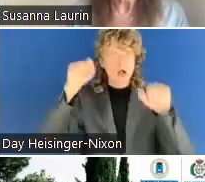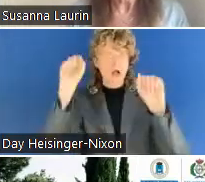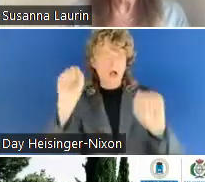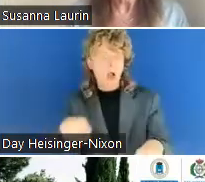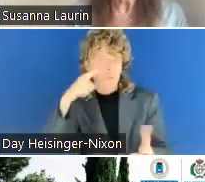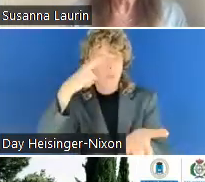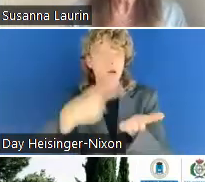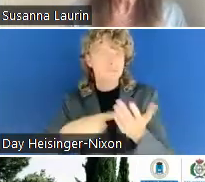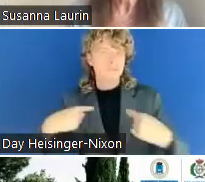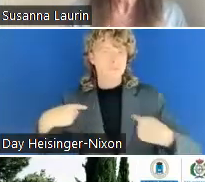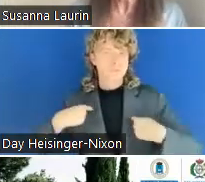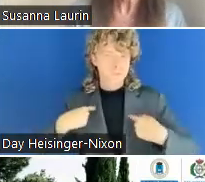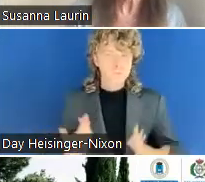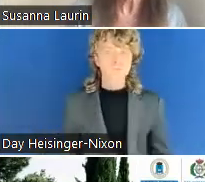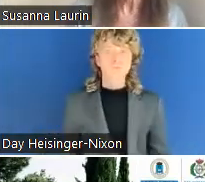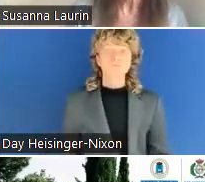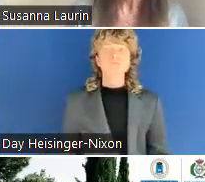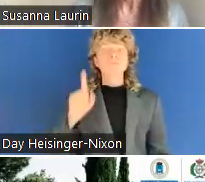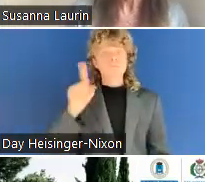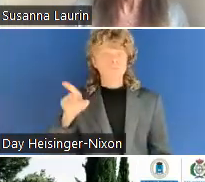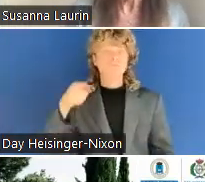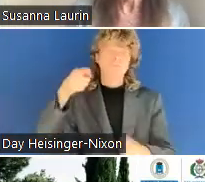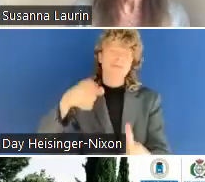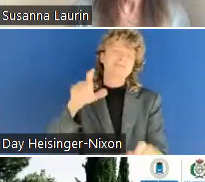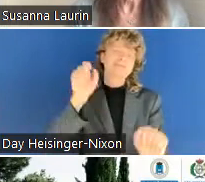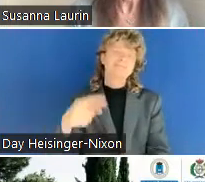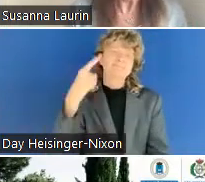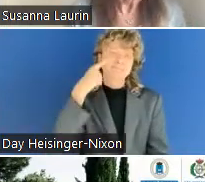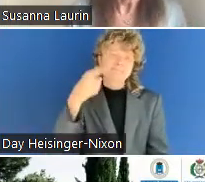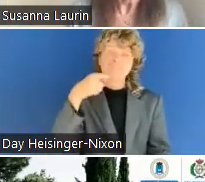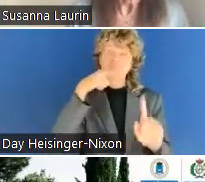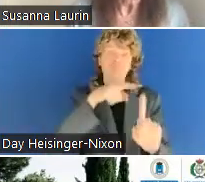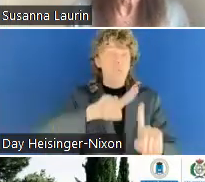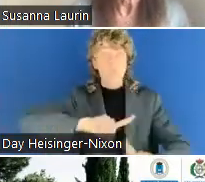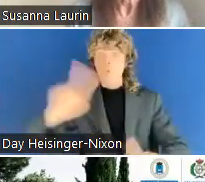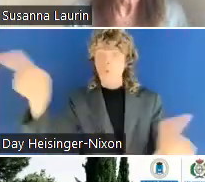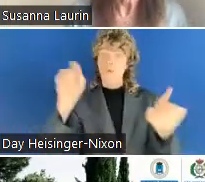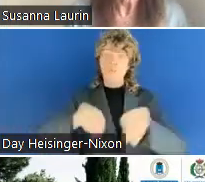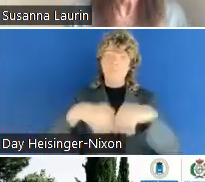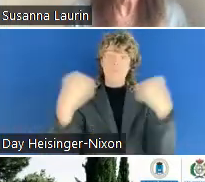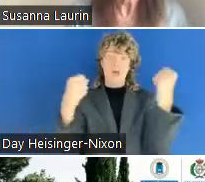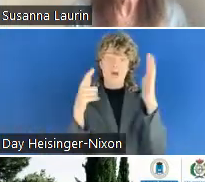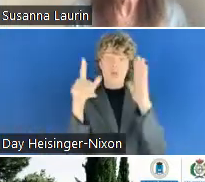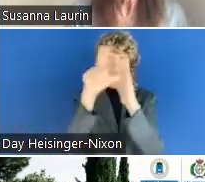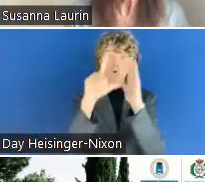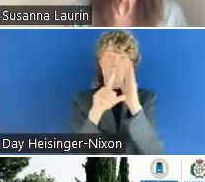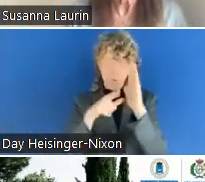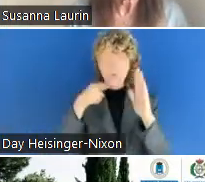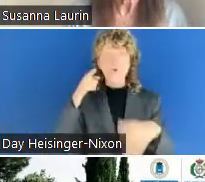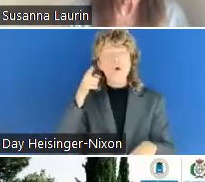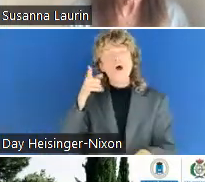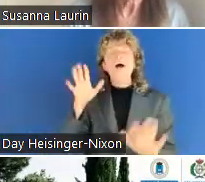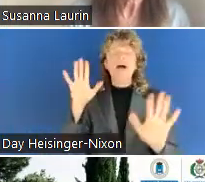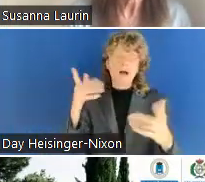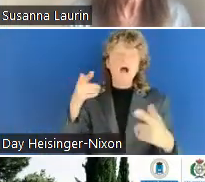requirements are a way of not breaking the law. If you can come up with another way of making your interface accessible, you're free to